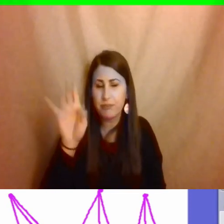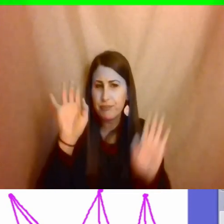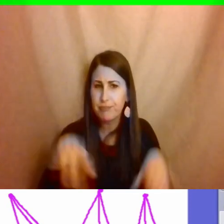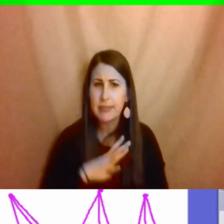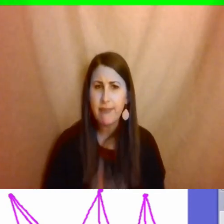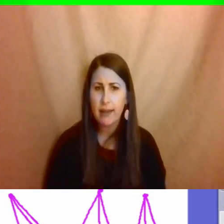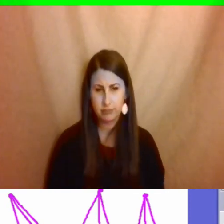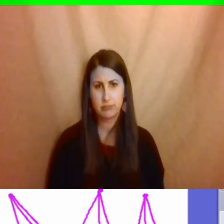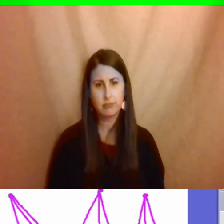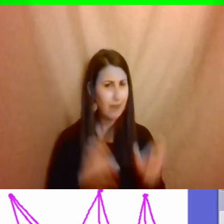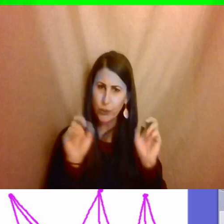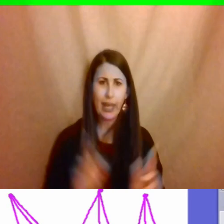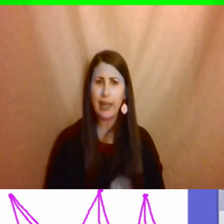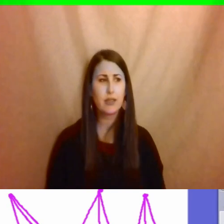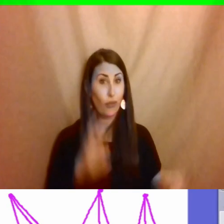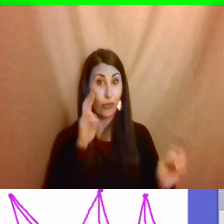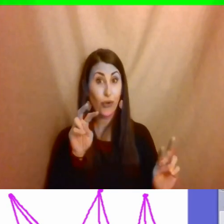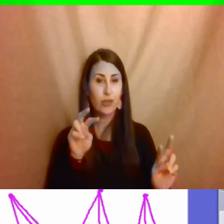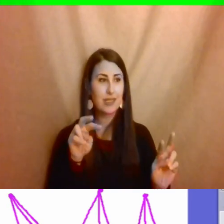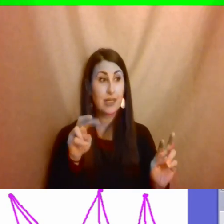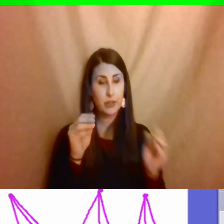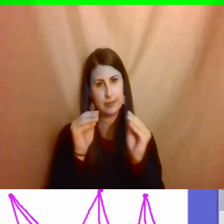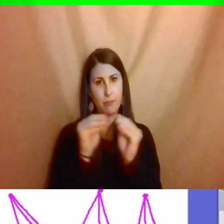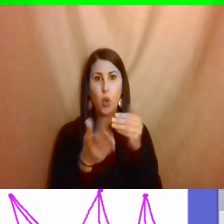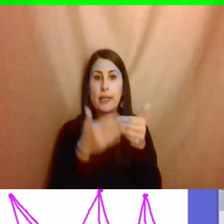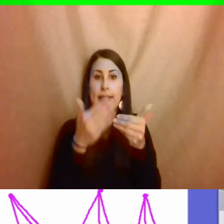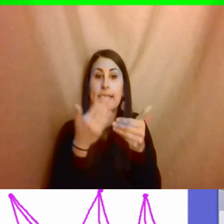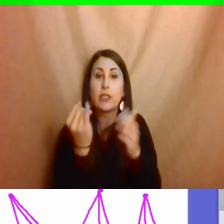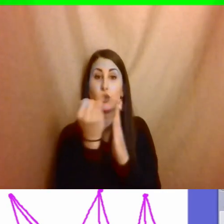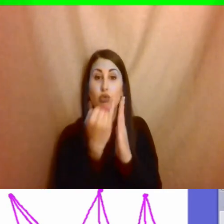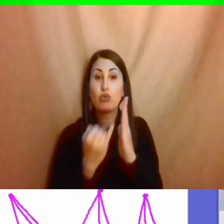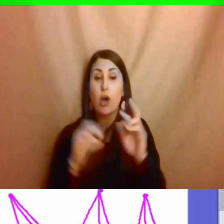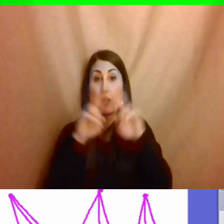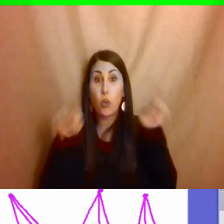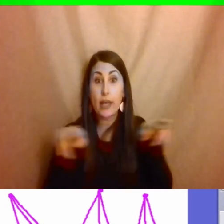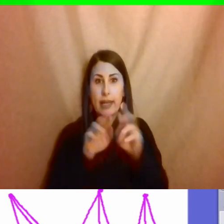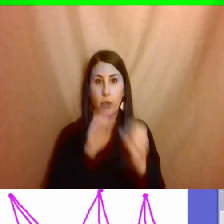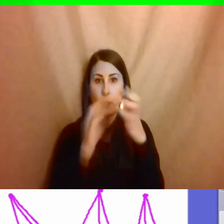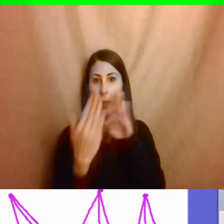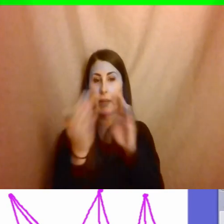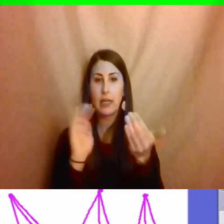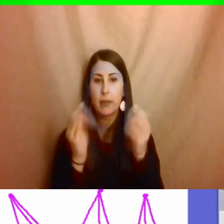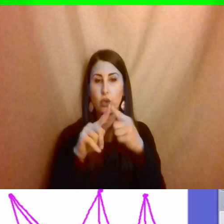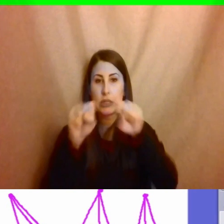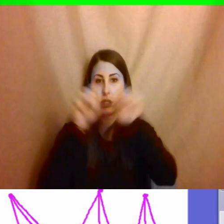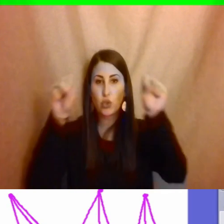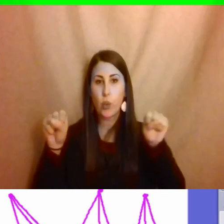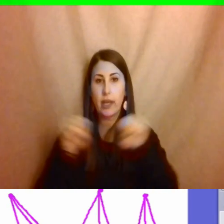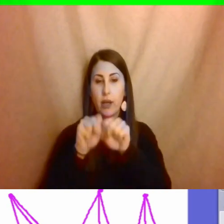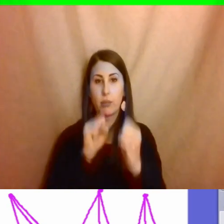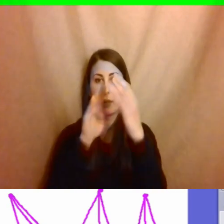Look at that. It's a lot more easier to draw the rectangular pyramid than the square pyramid. Alright, a lot